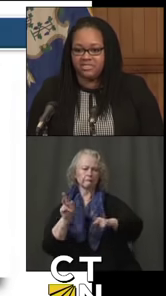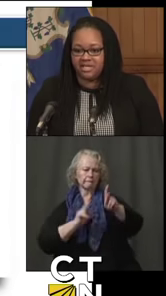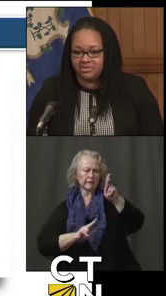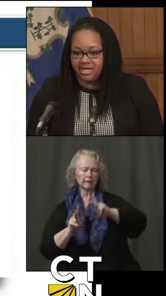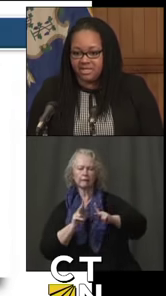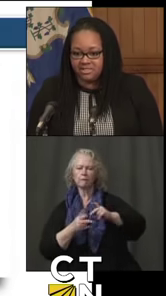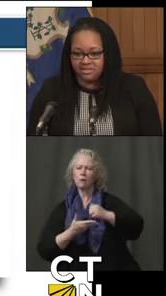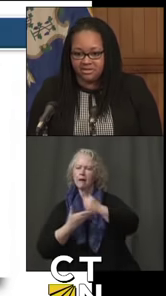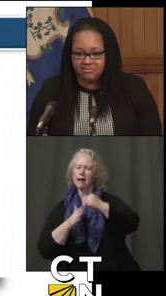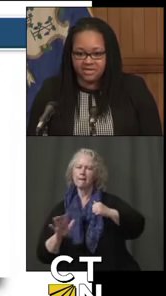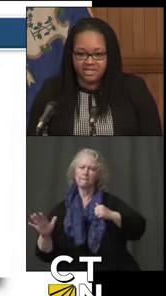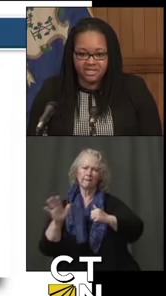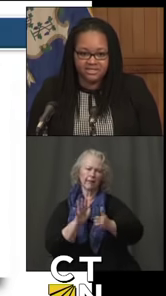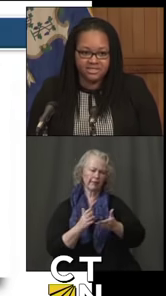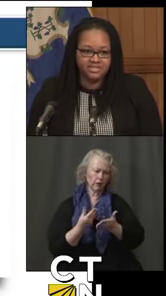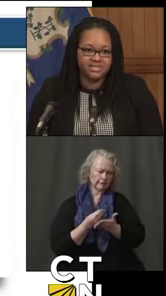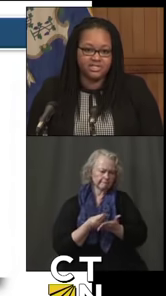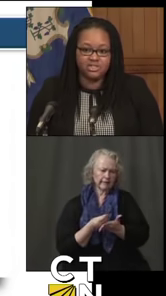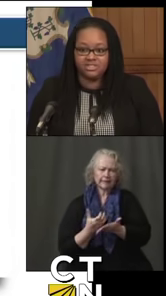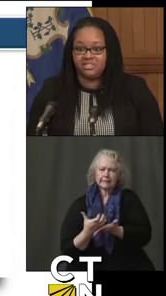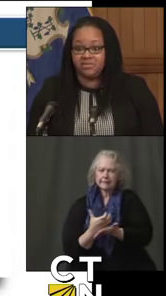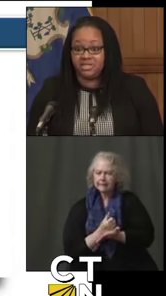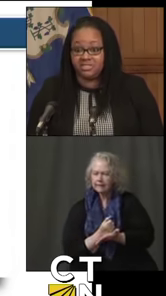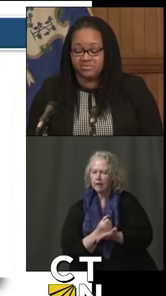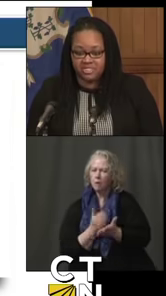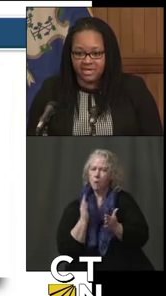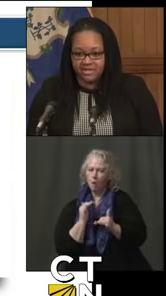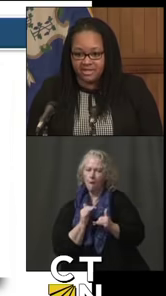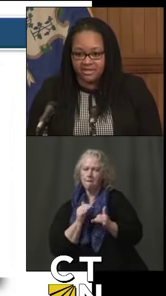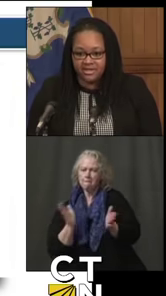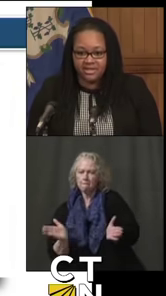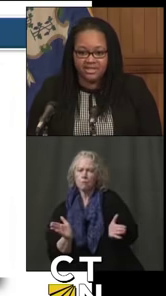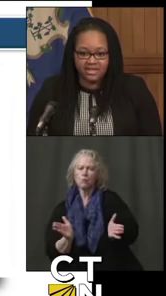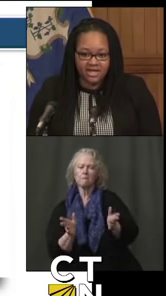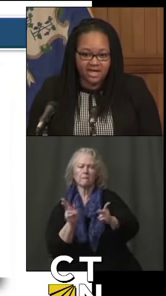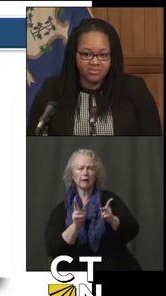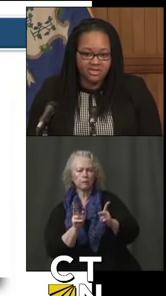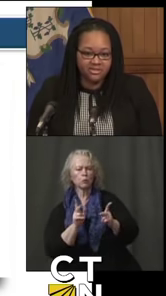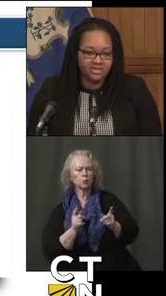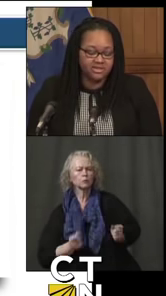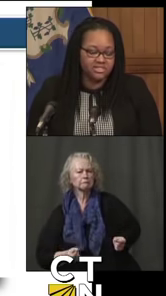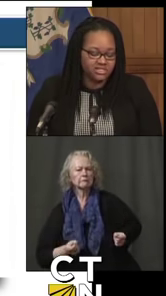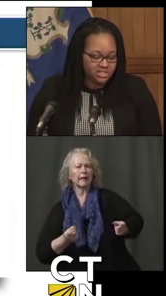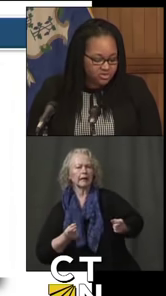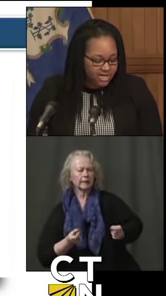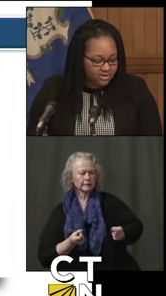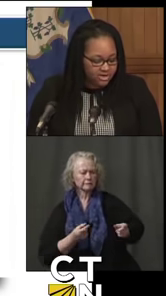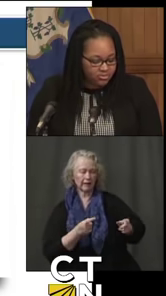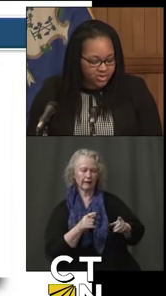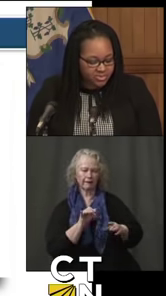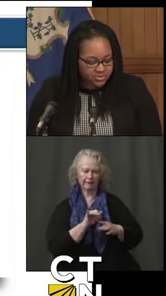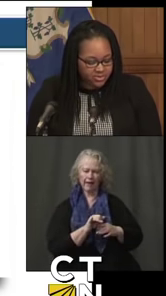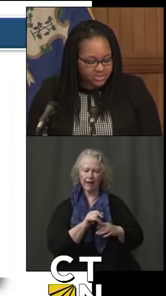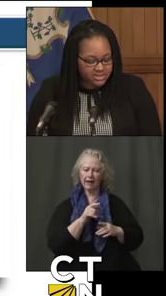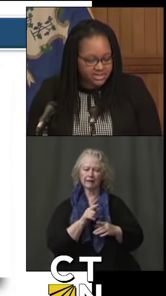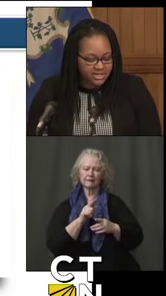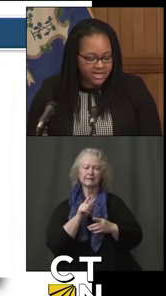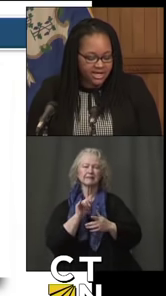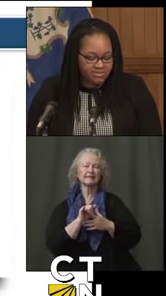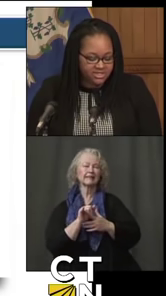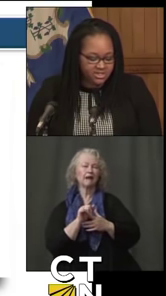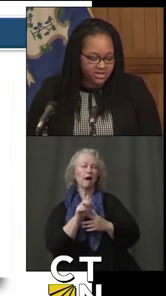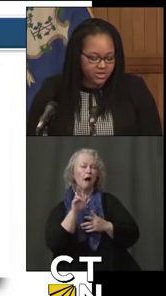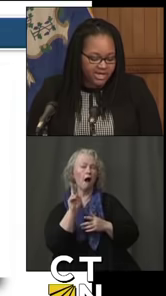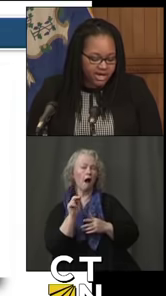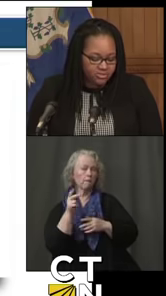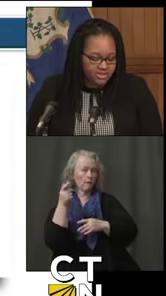help stabilize their finances. That should stimulate some spending in the economy. The $600 unemployment bonus